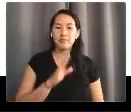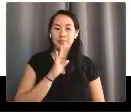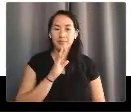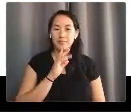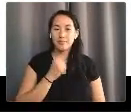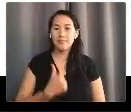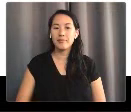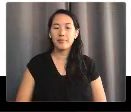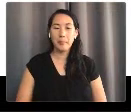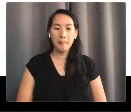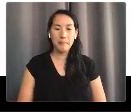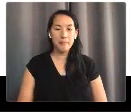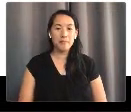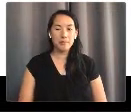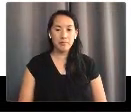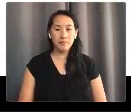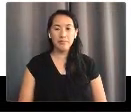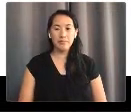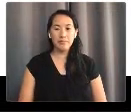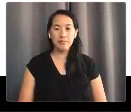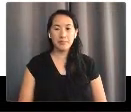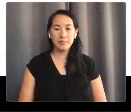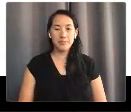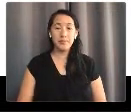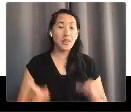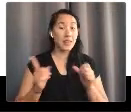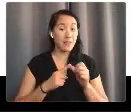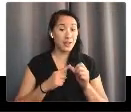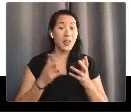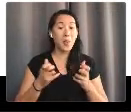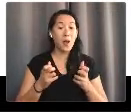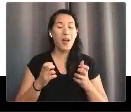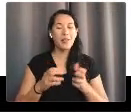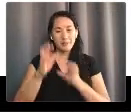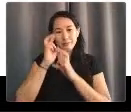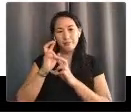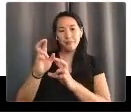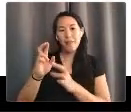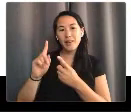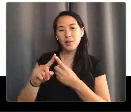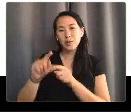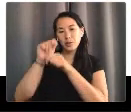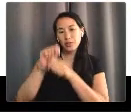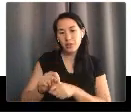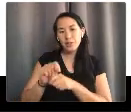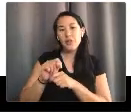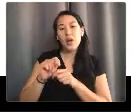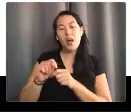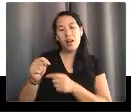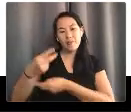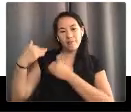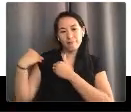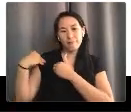berada, terutama kepada kebangsaan Kulin. So firstly, I'd like to begin by paying my respects to the traditional custodians of the land that